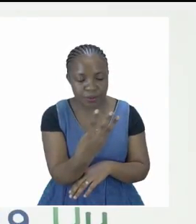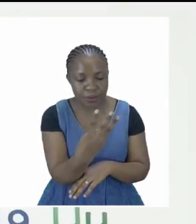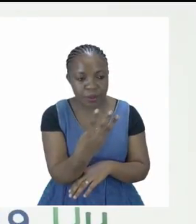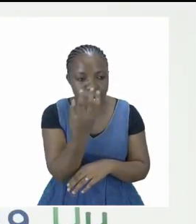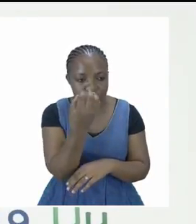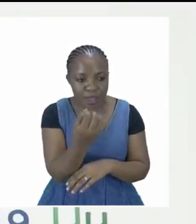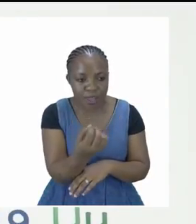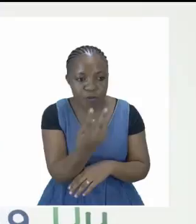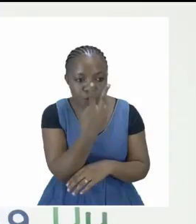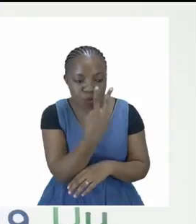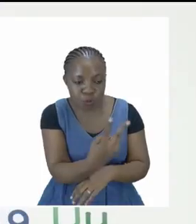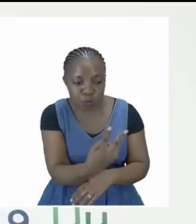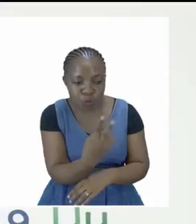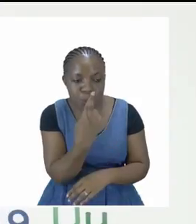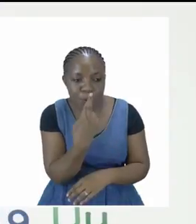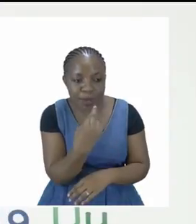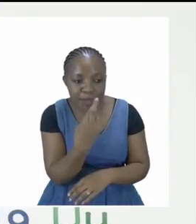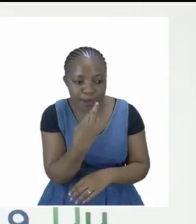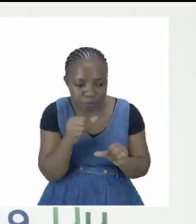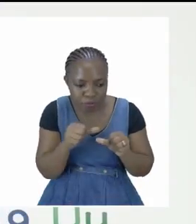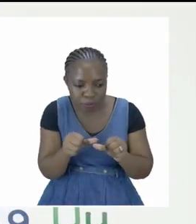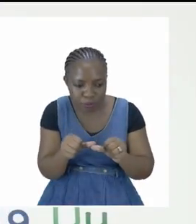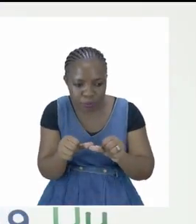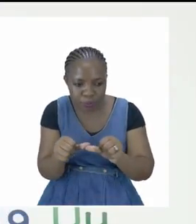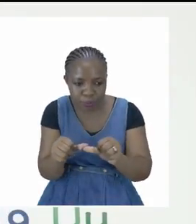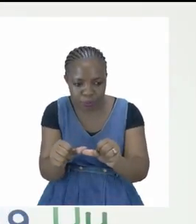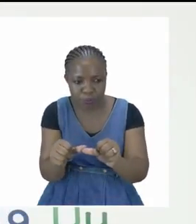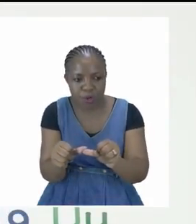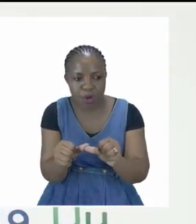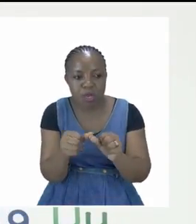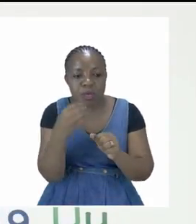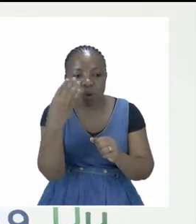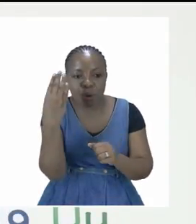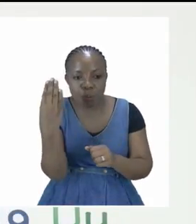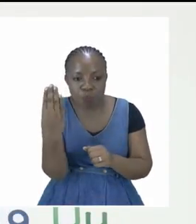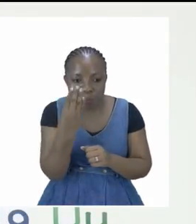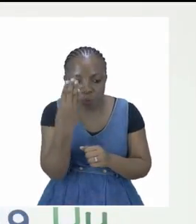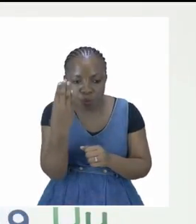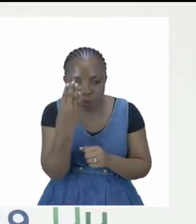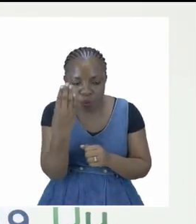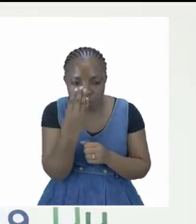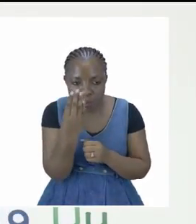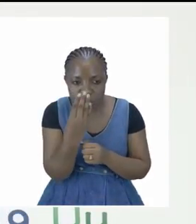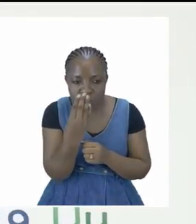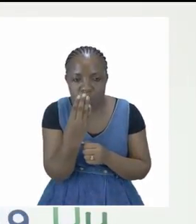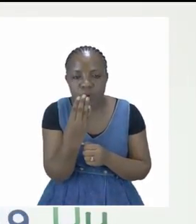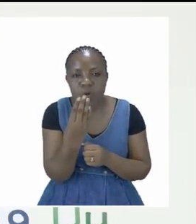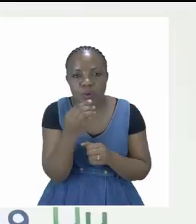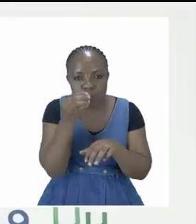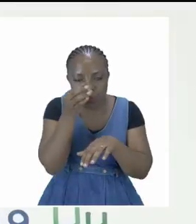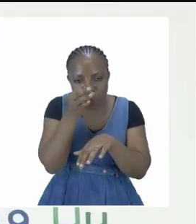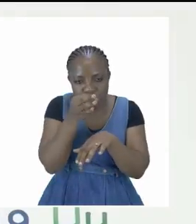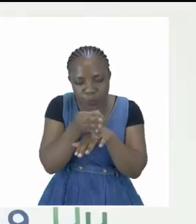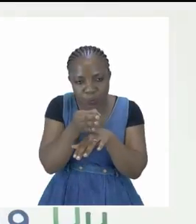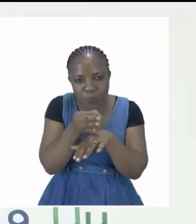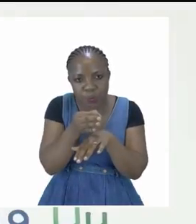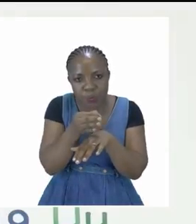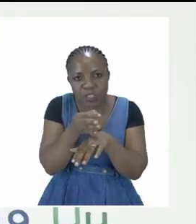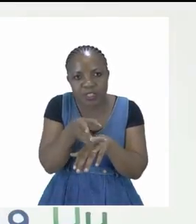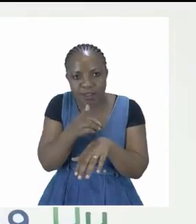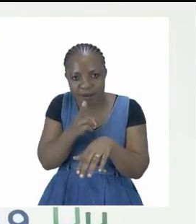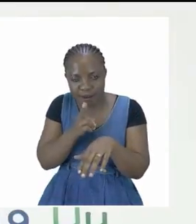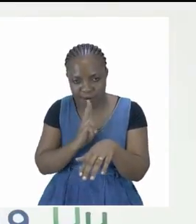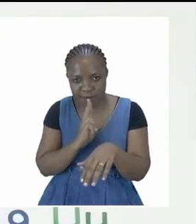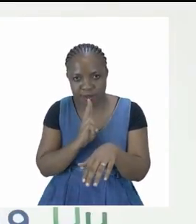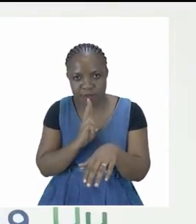for counters, colors, spoons, bottle tops like how I'm using them,